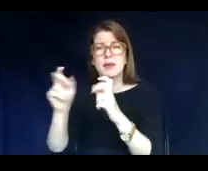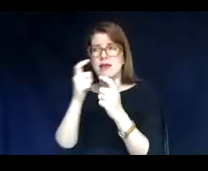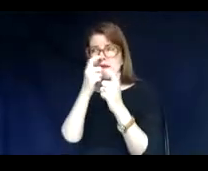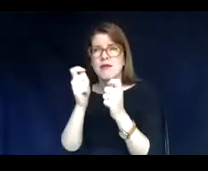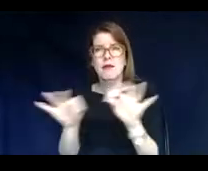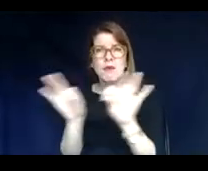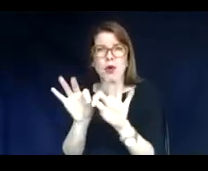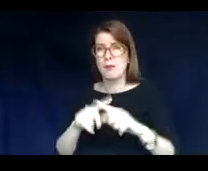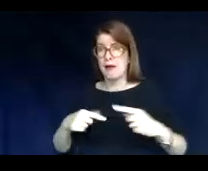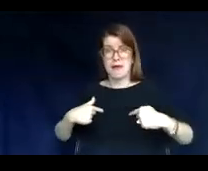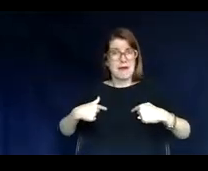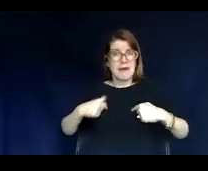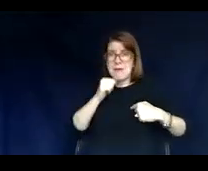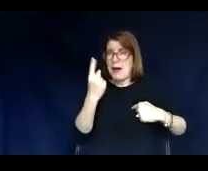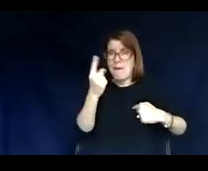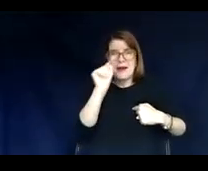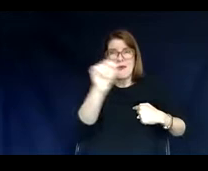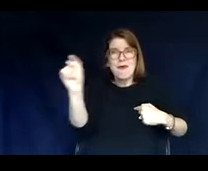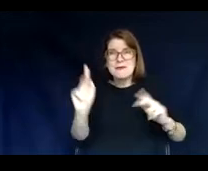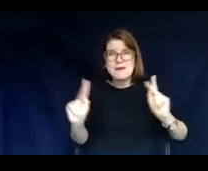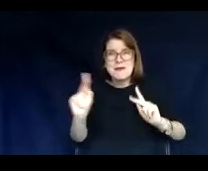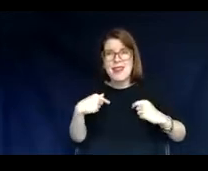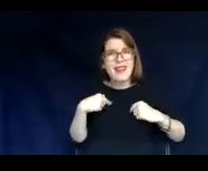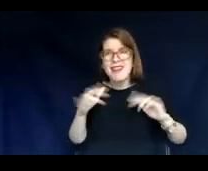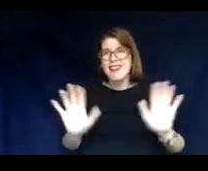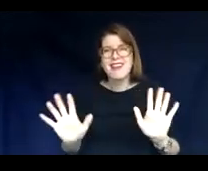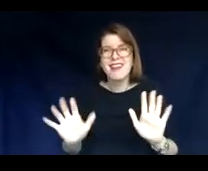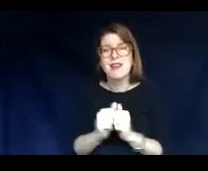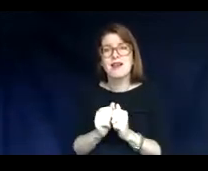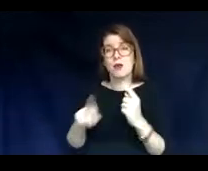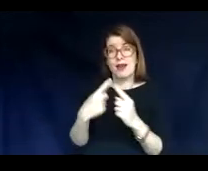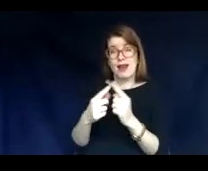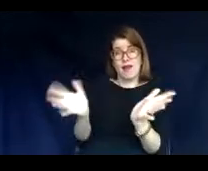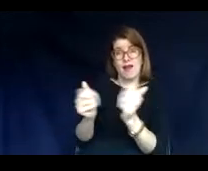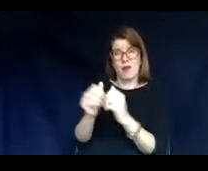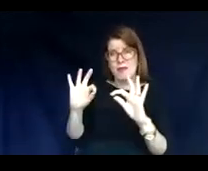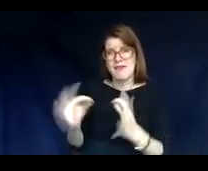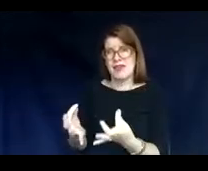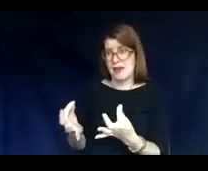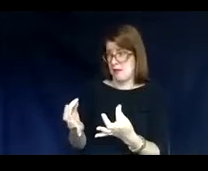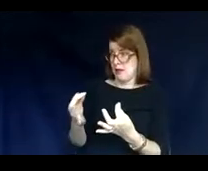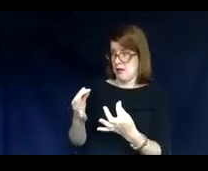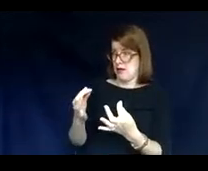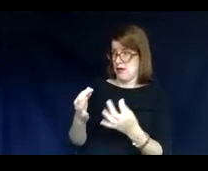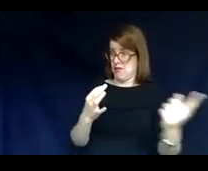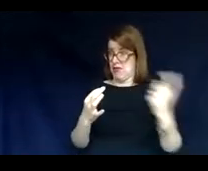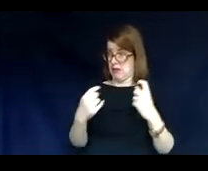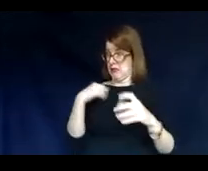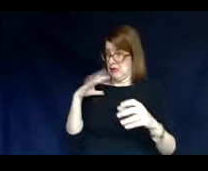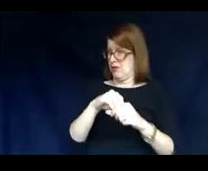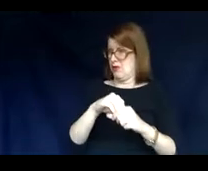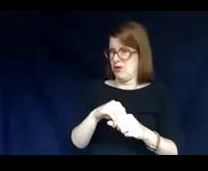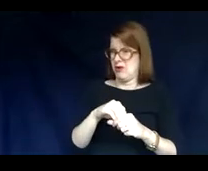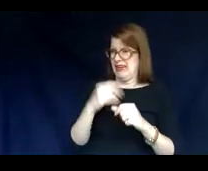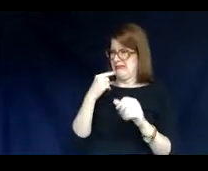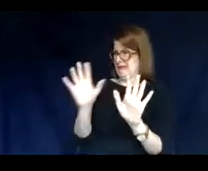you guessed, I am not one of those. In fact, when I had a conversation with my family about being participating in this Voices series, the first thing they said is,